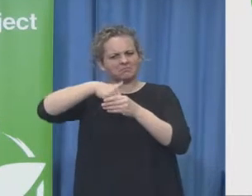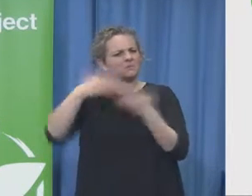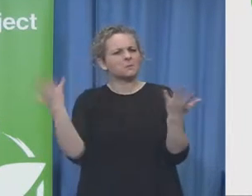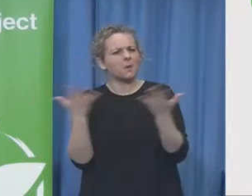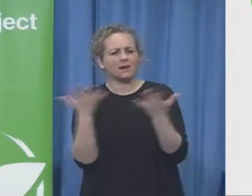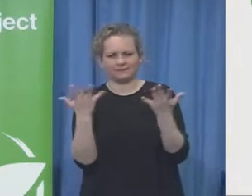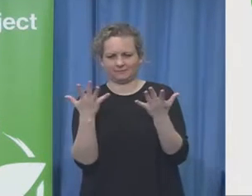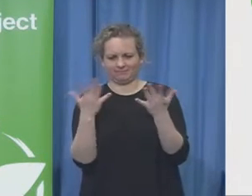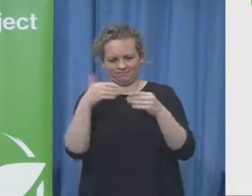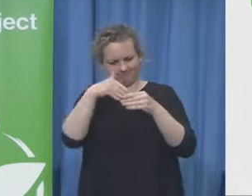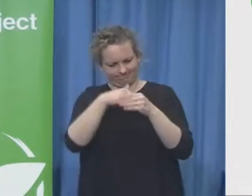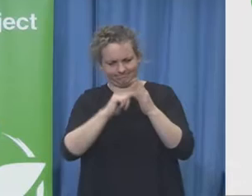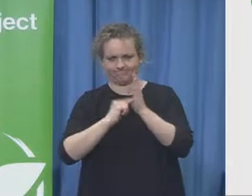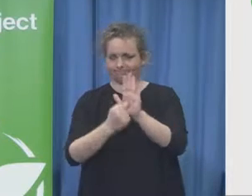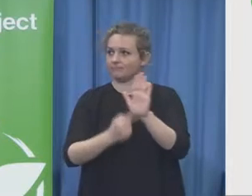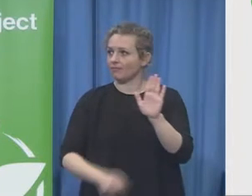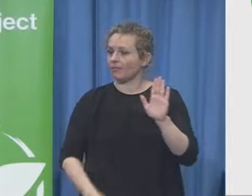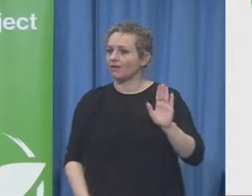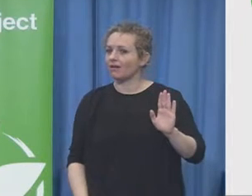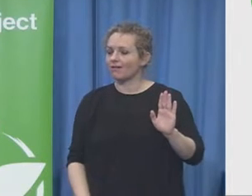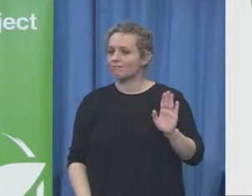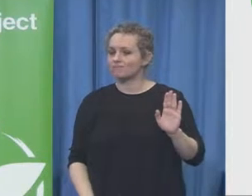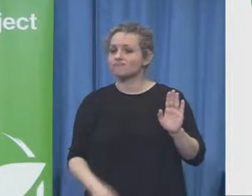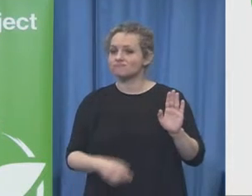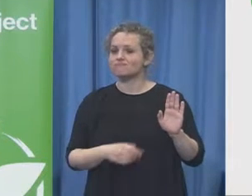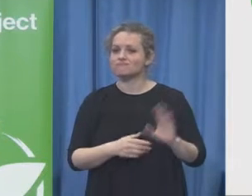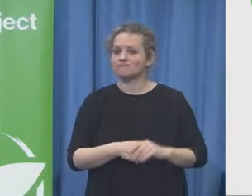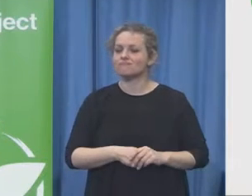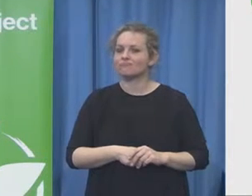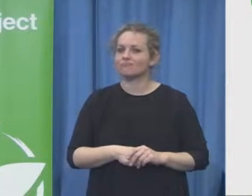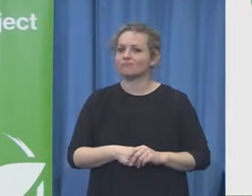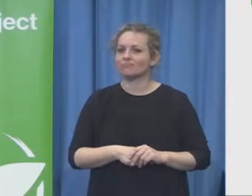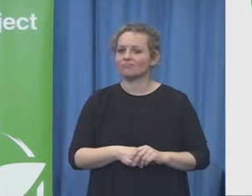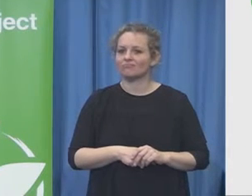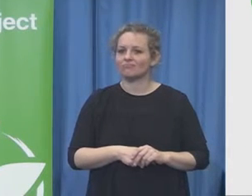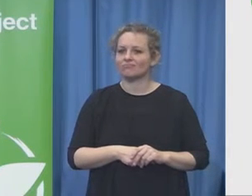Aaron Pereira, an Ashoka fellow who lives in Paris,